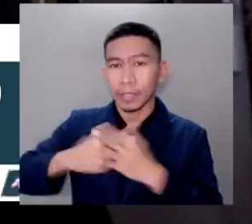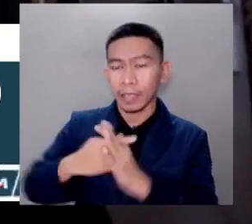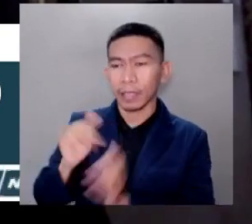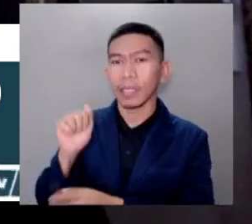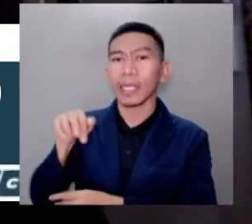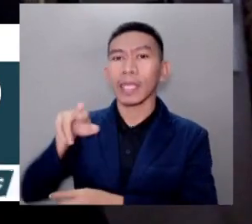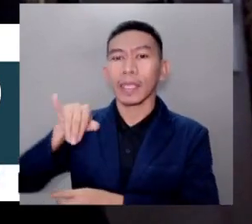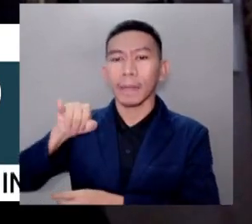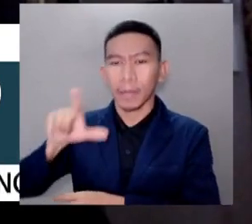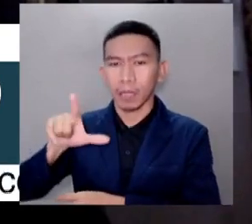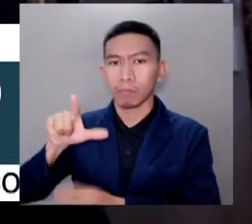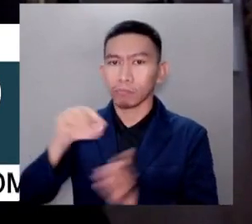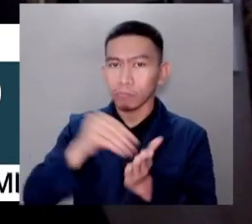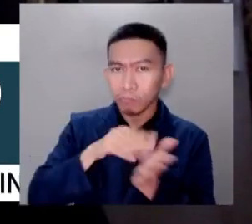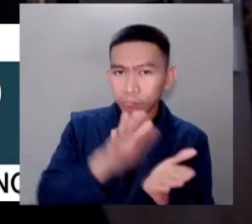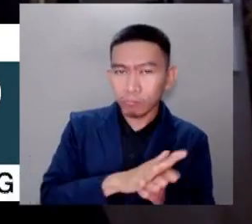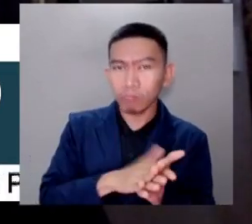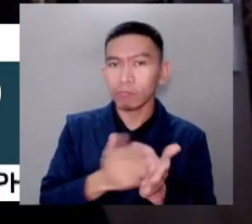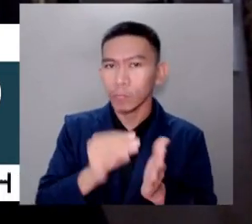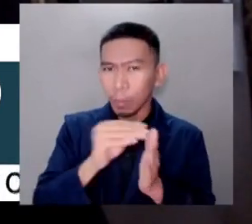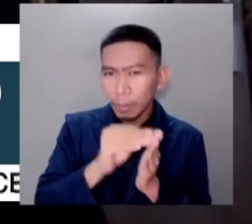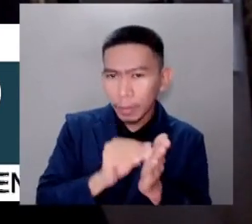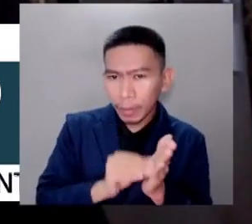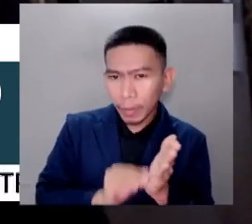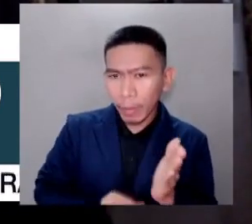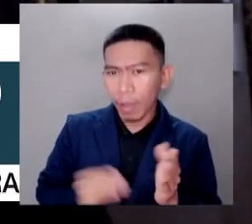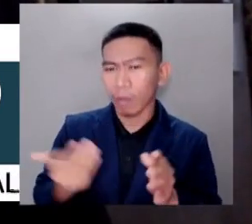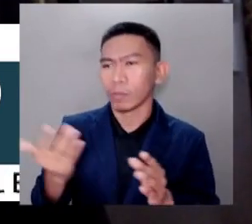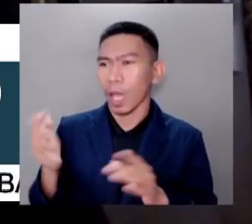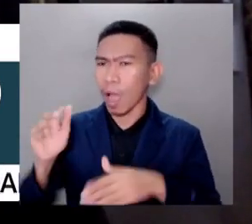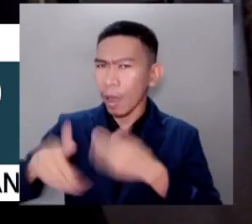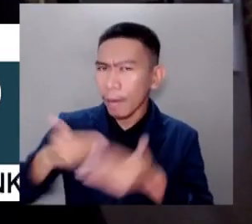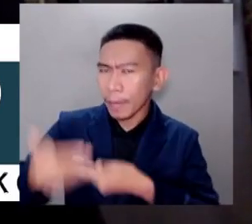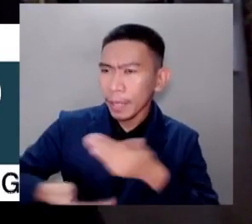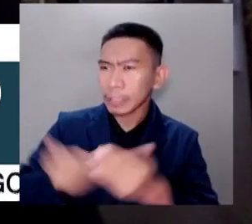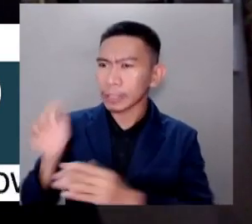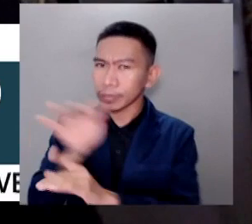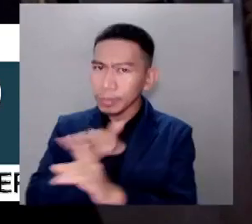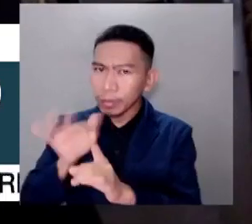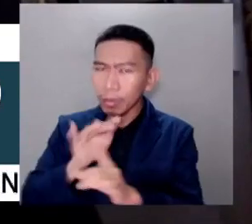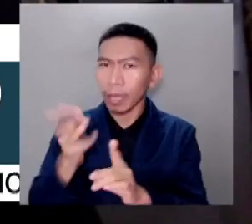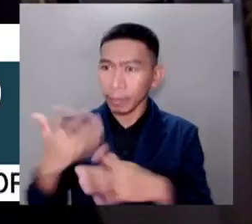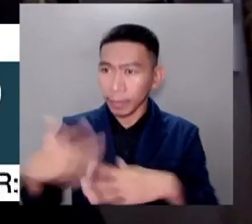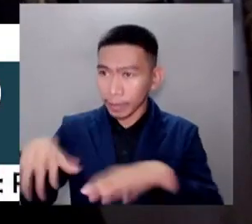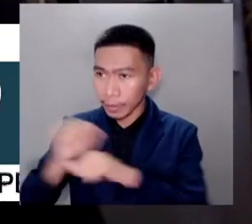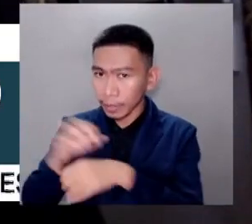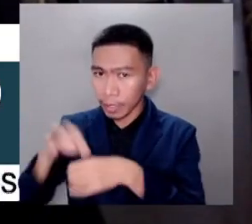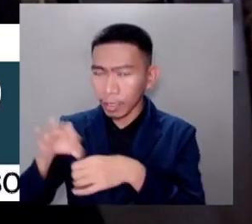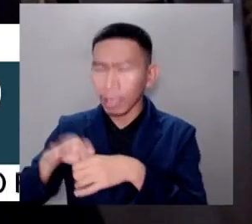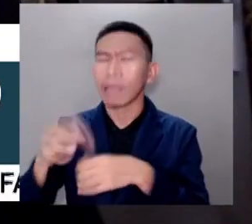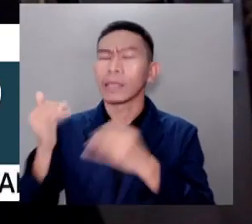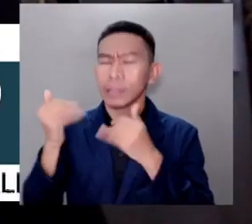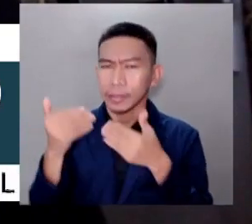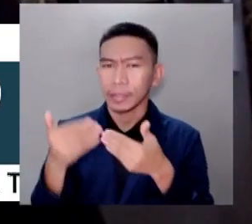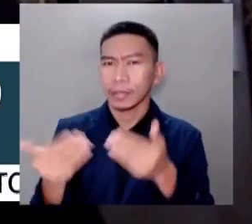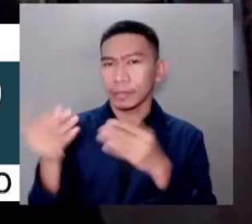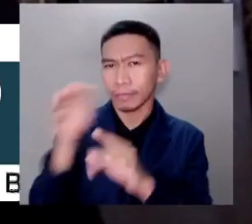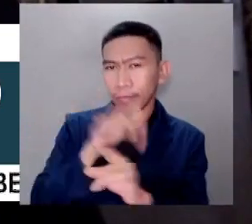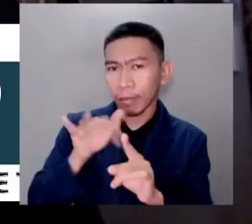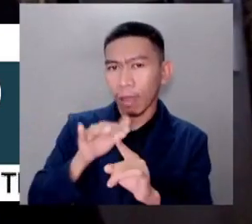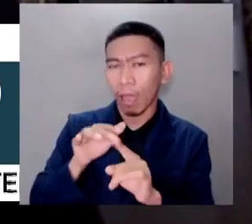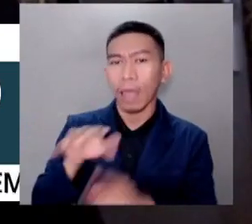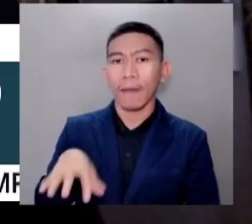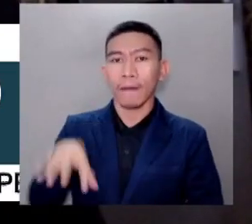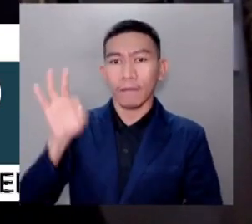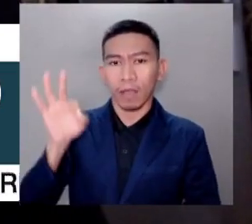were documenting the campaign, looking at how the vote proceeded, and also the aftermath in many areas. And what we found was